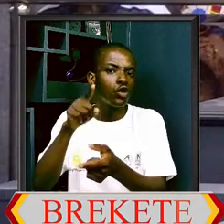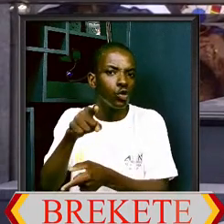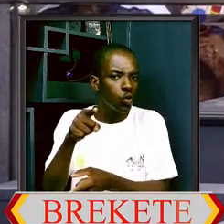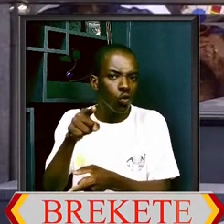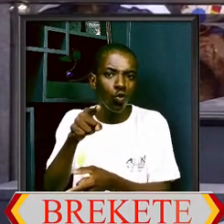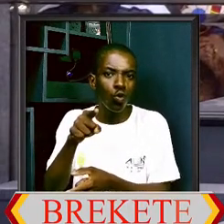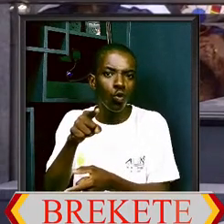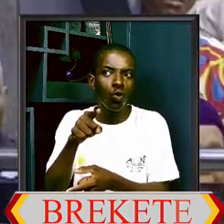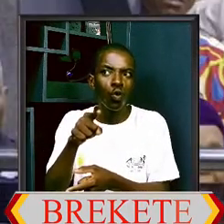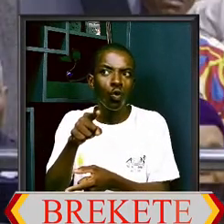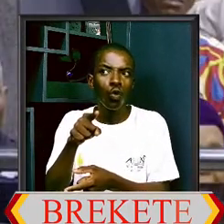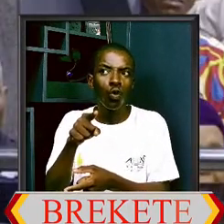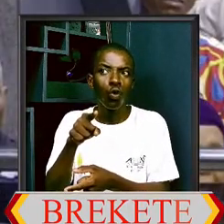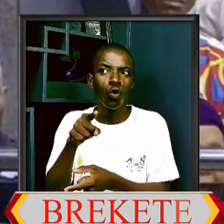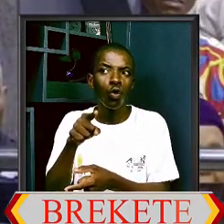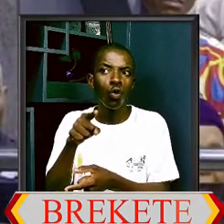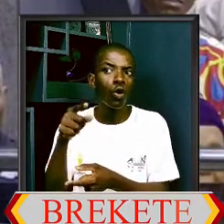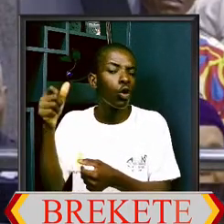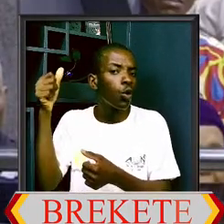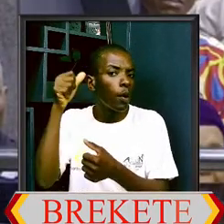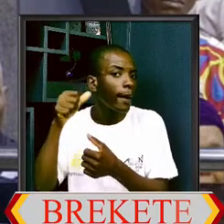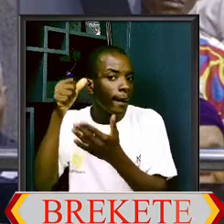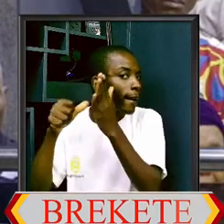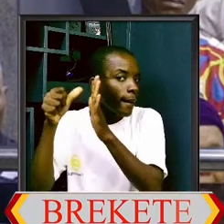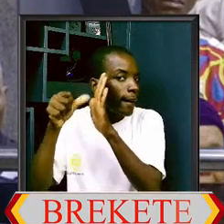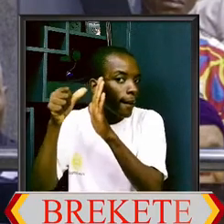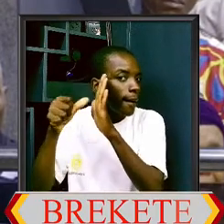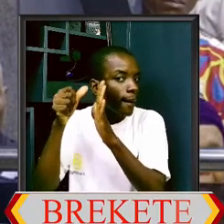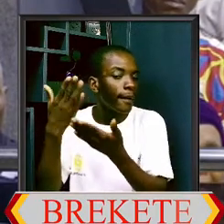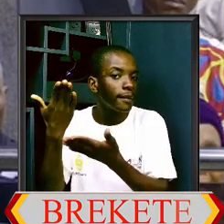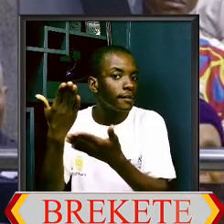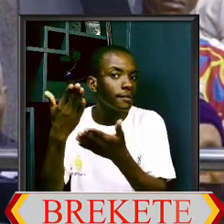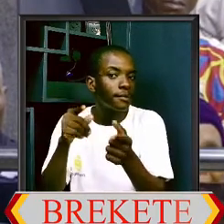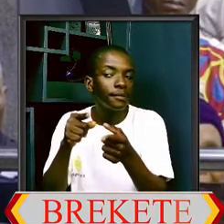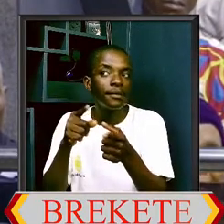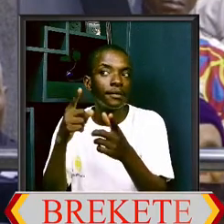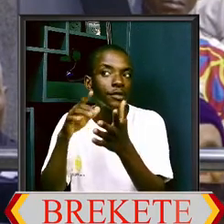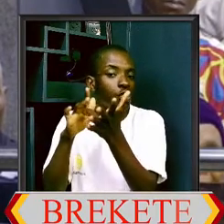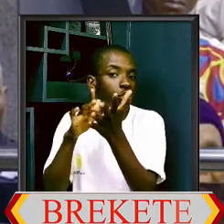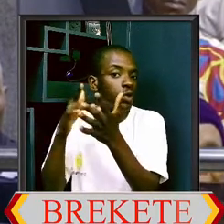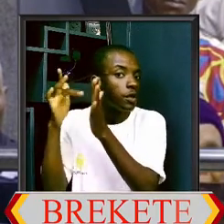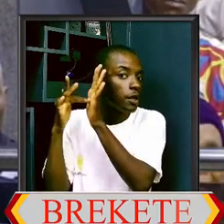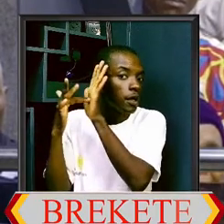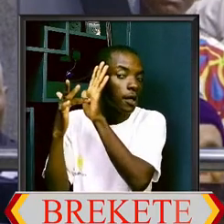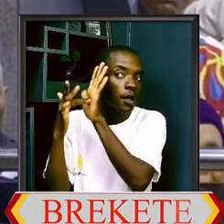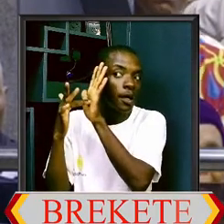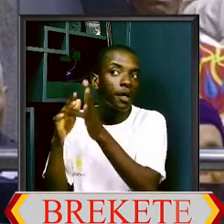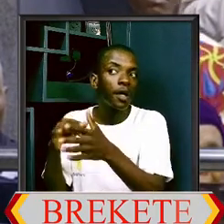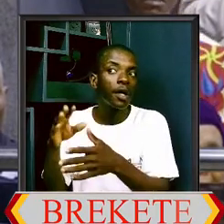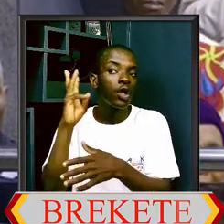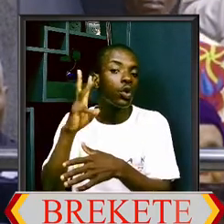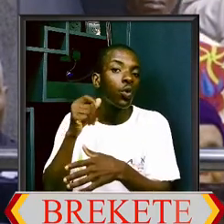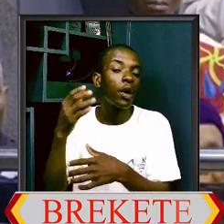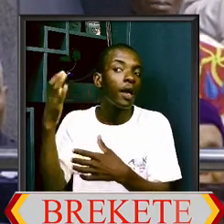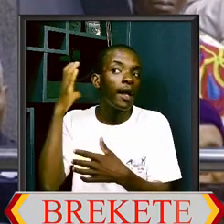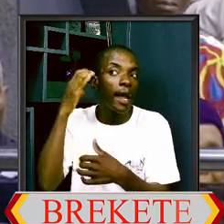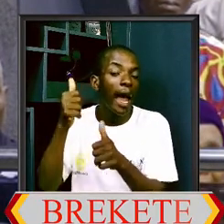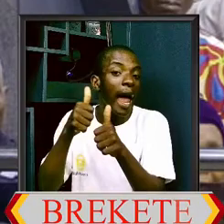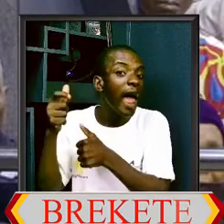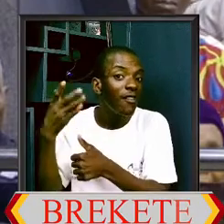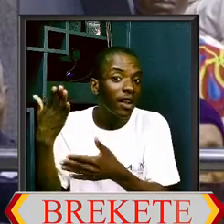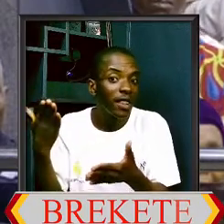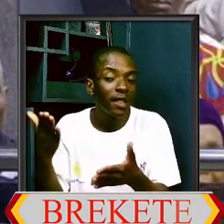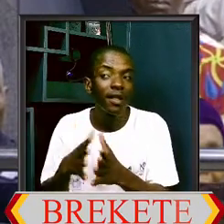you to do your ear do your ear okay to treat my ear you will hear